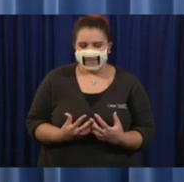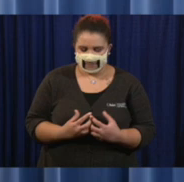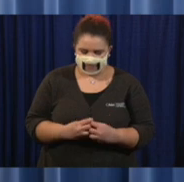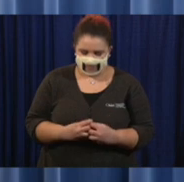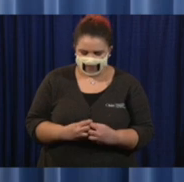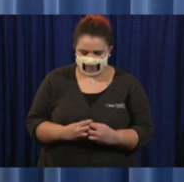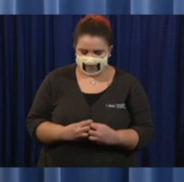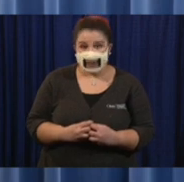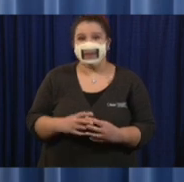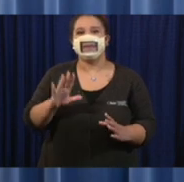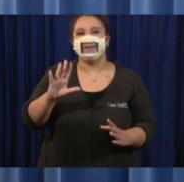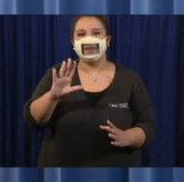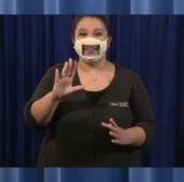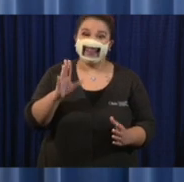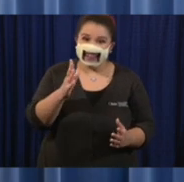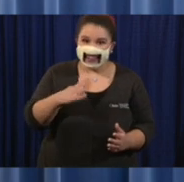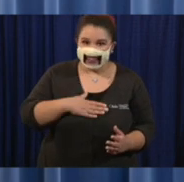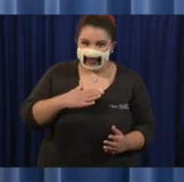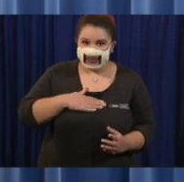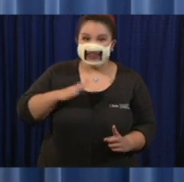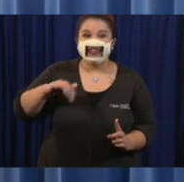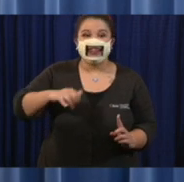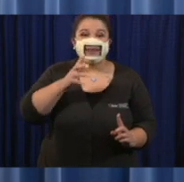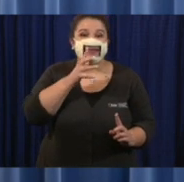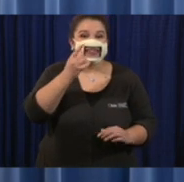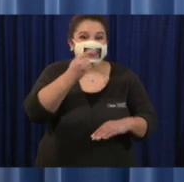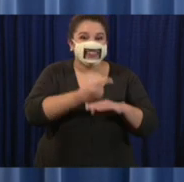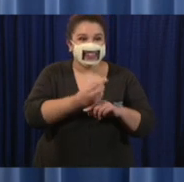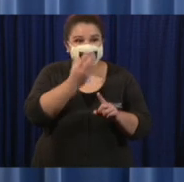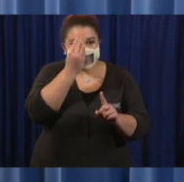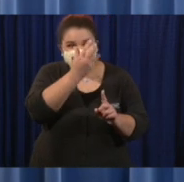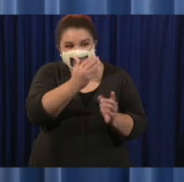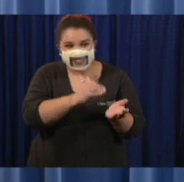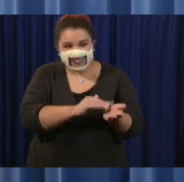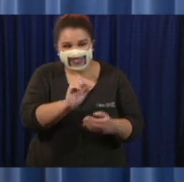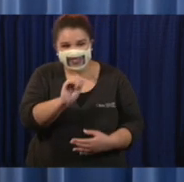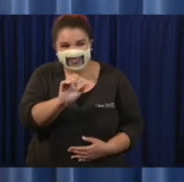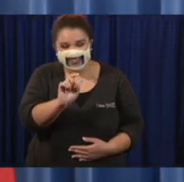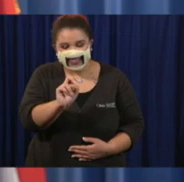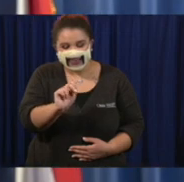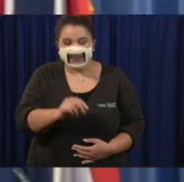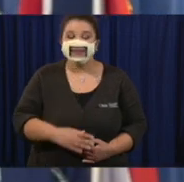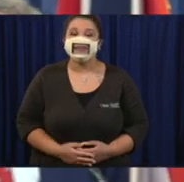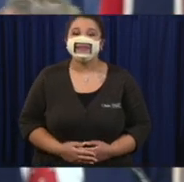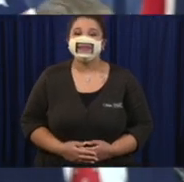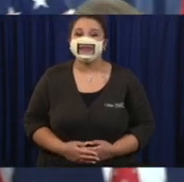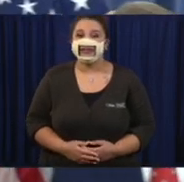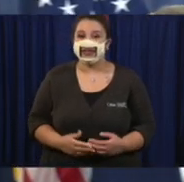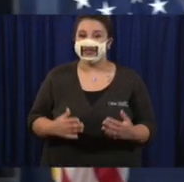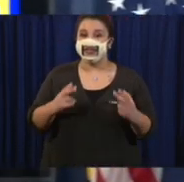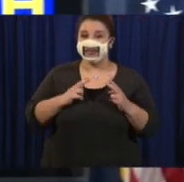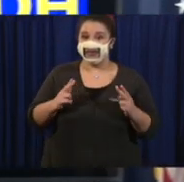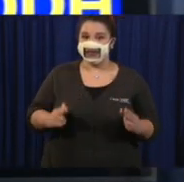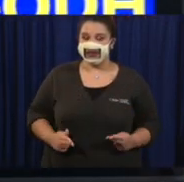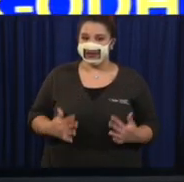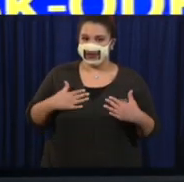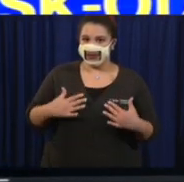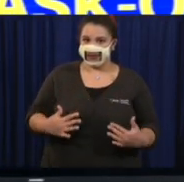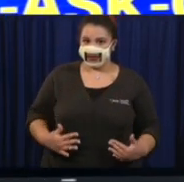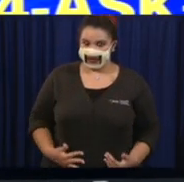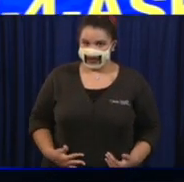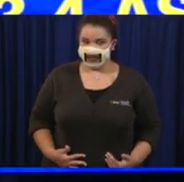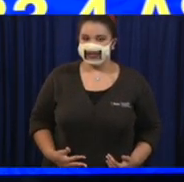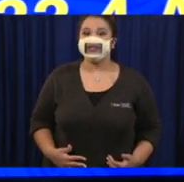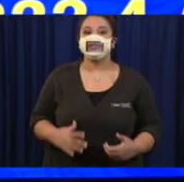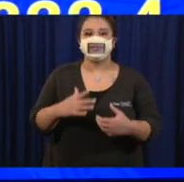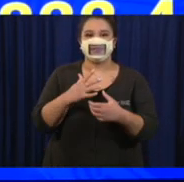And by the way, happy late Mother's Day, Dr. Acton. The human body was built to take the proper amount of oxygen